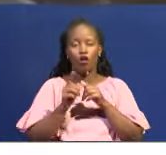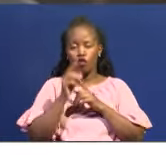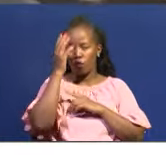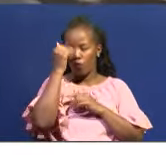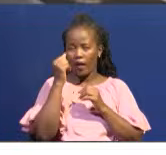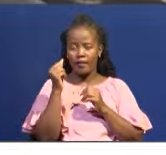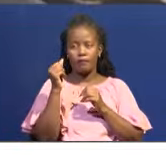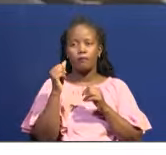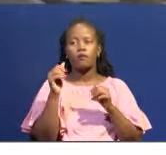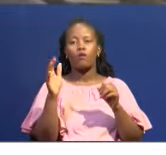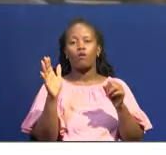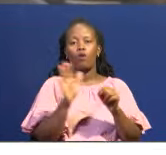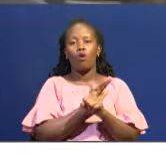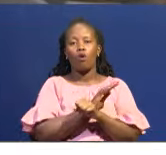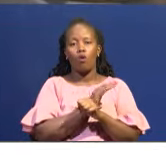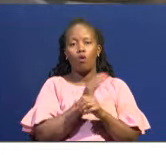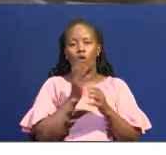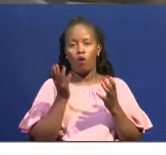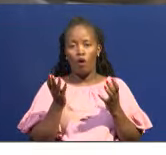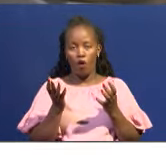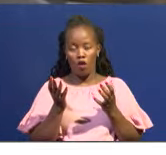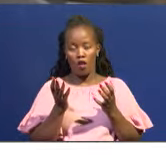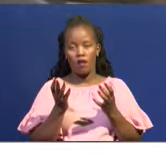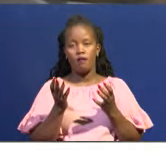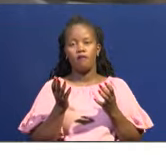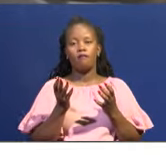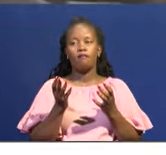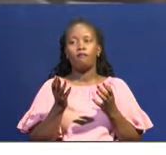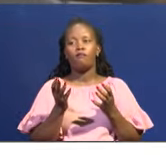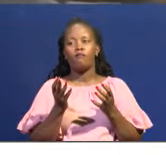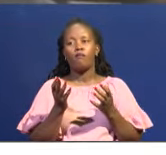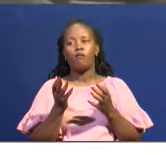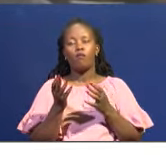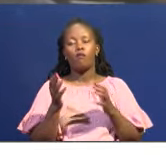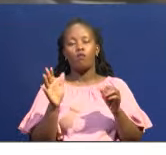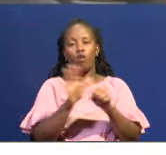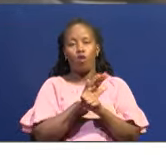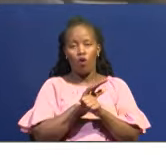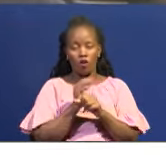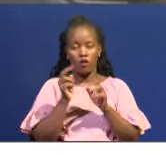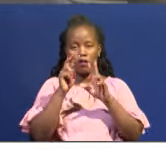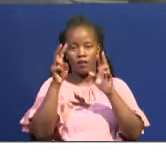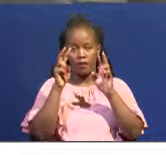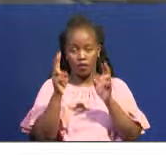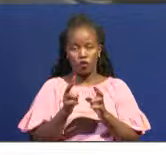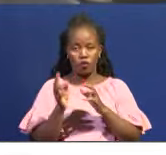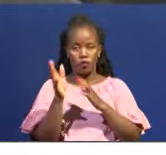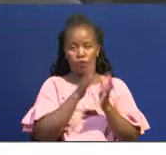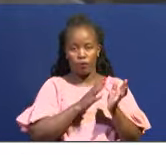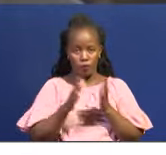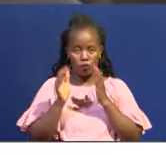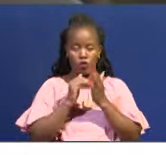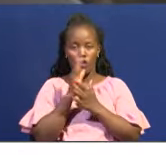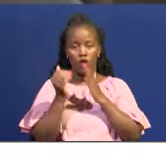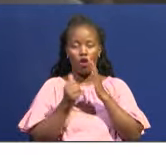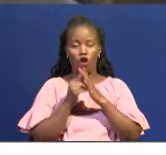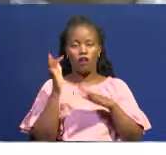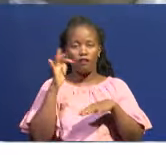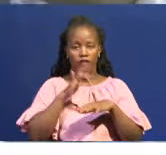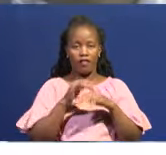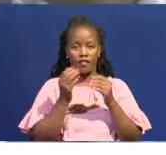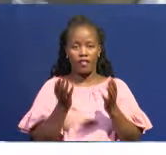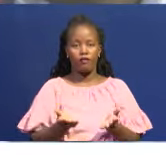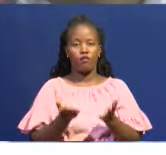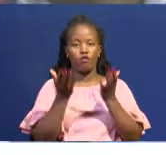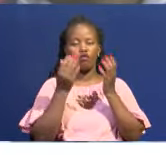whole, what we can call the whole cocktail of issues affect the improvement of the